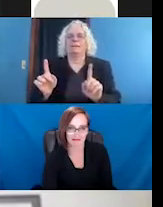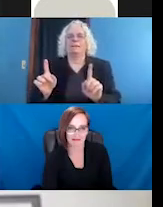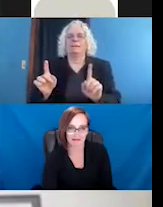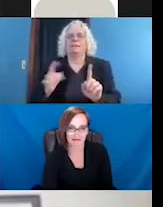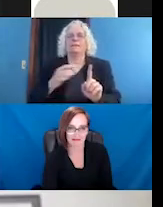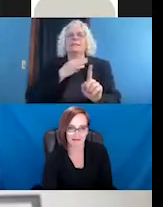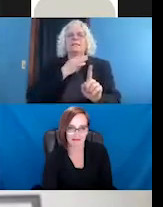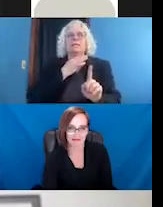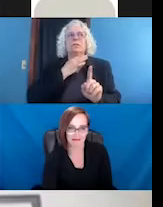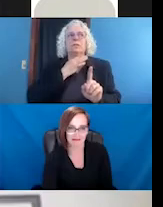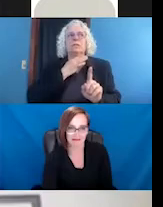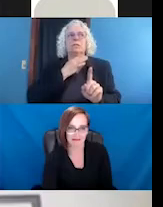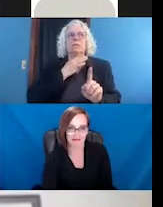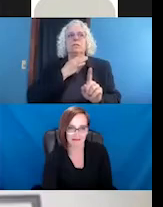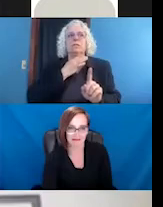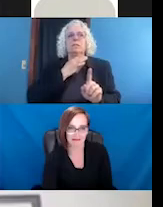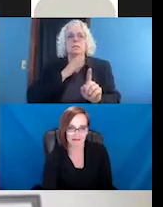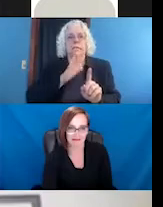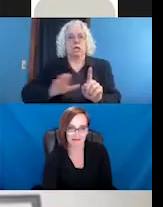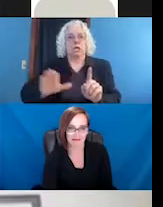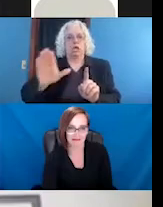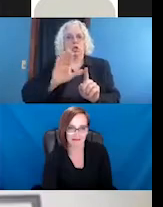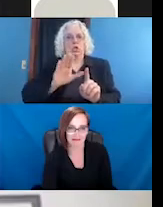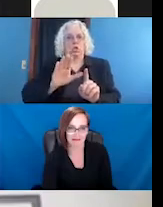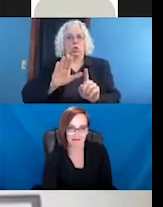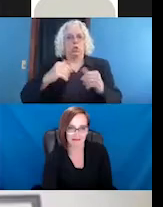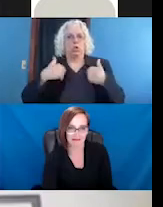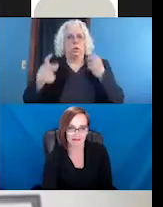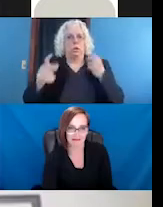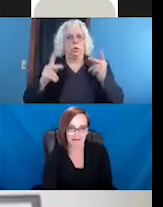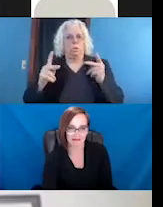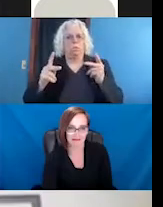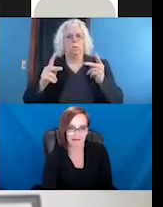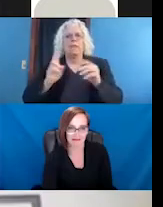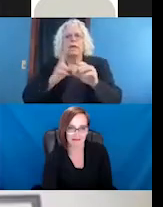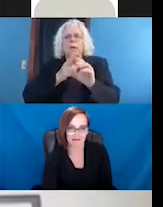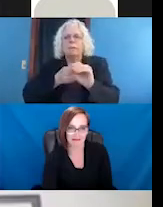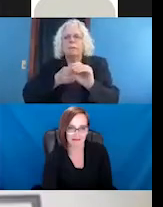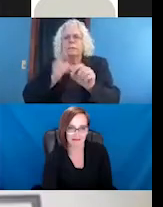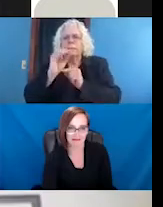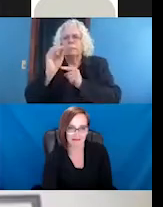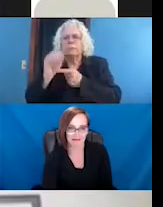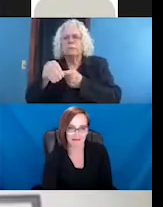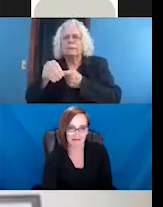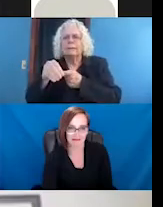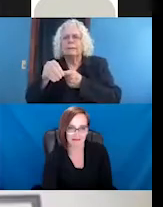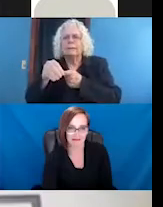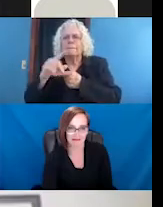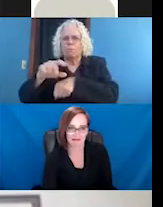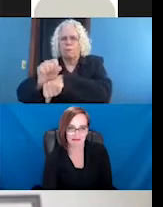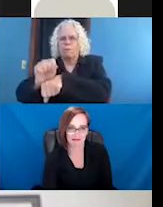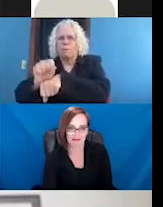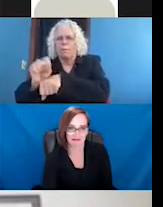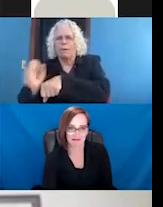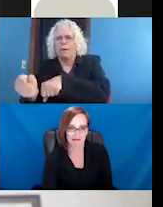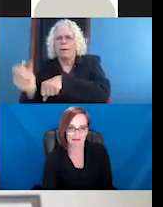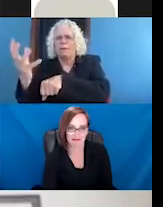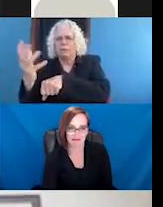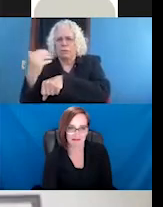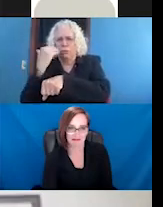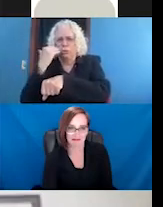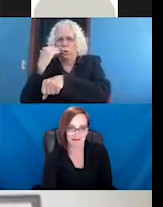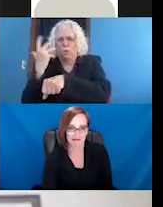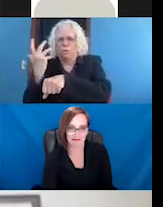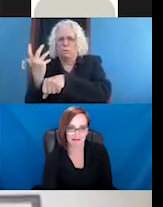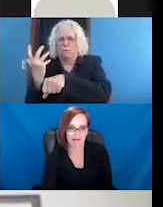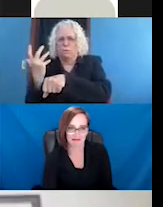youth employment? What's the youth participation rate for employment? Do you know? And how